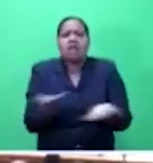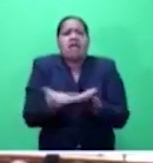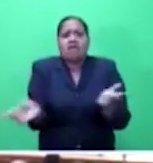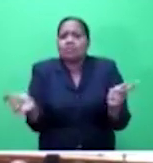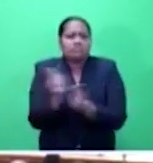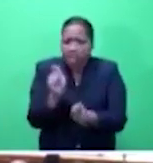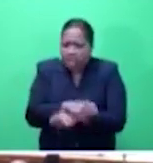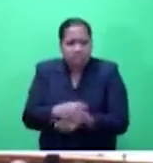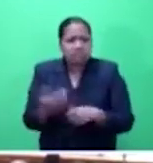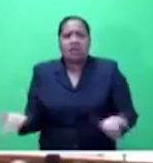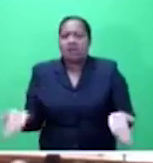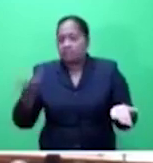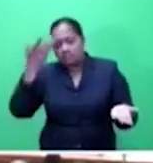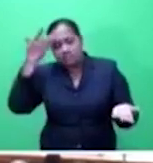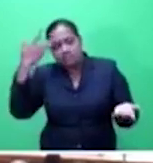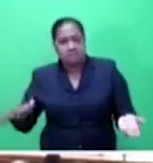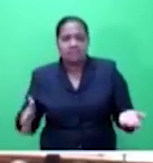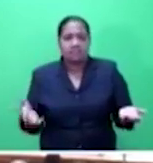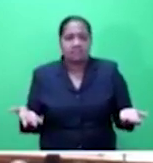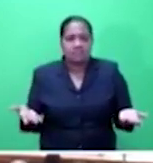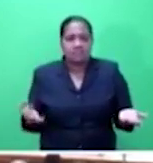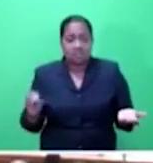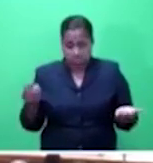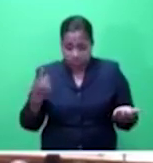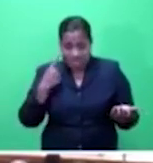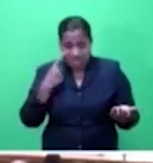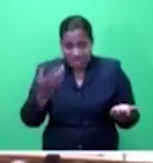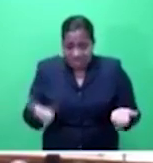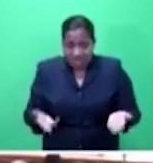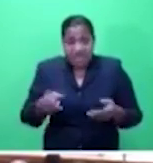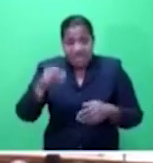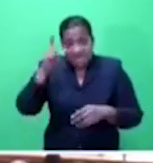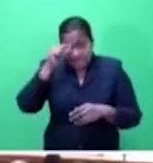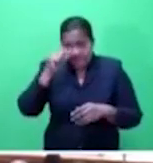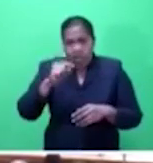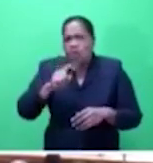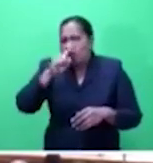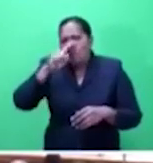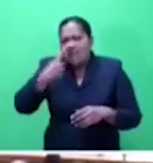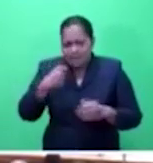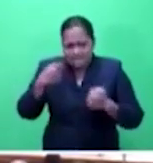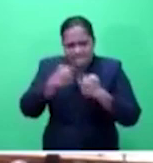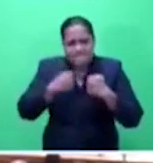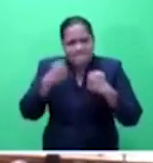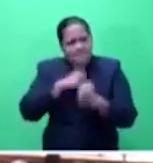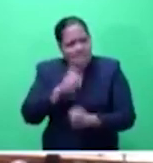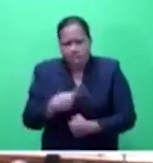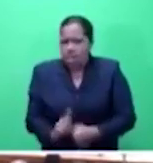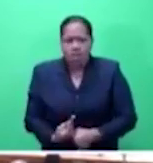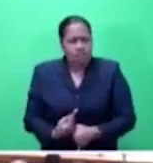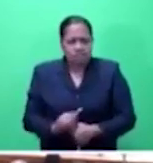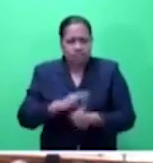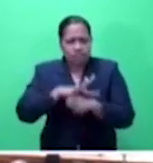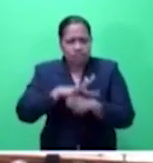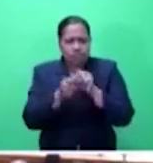Speaker, sir, ordinary Fijians cannot bear the brunt of this crisis alone. The people of this country and the businesses